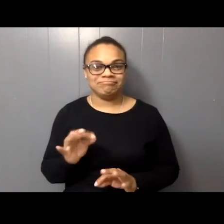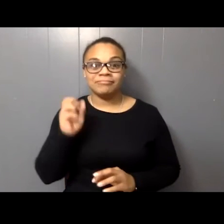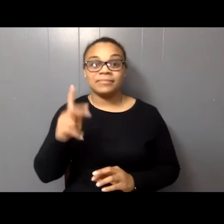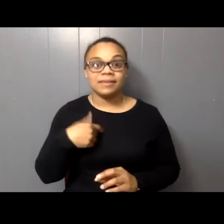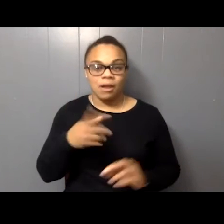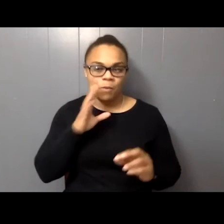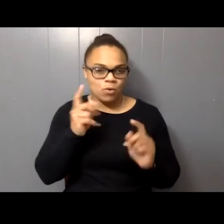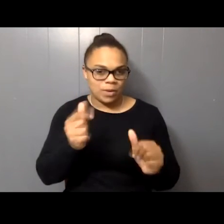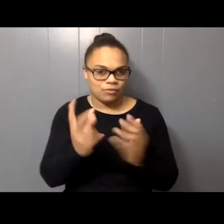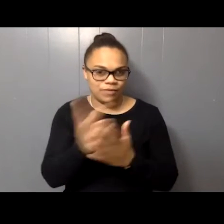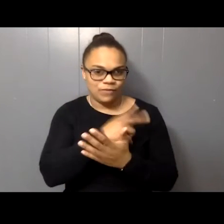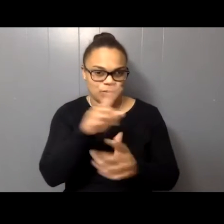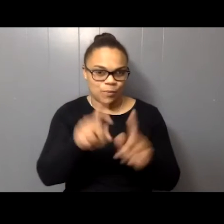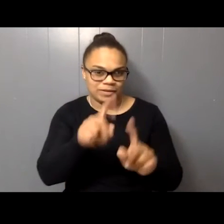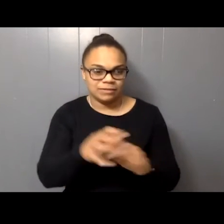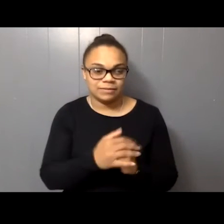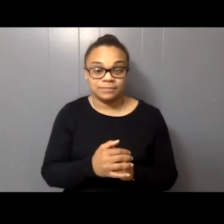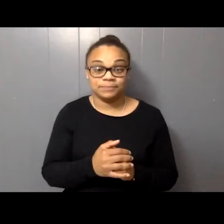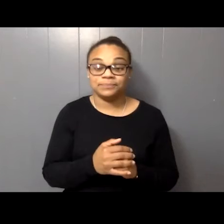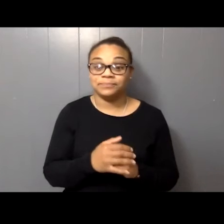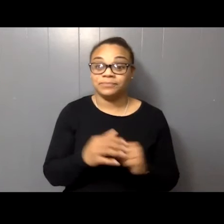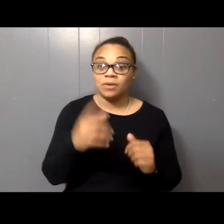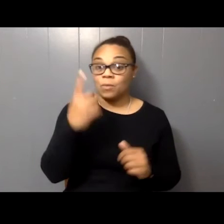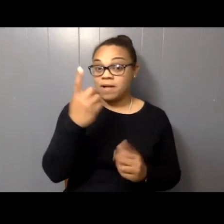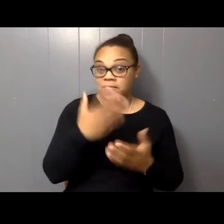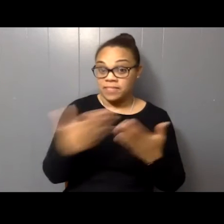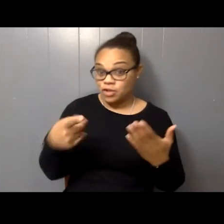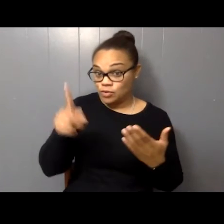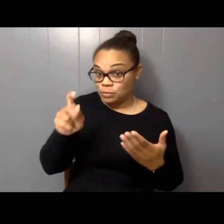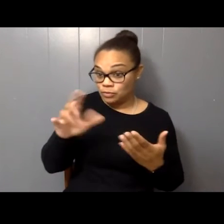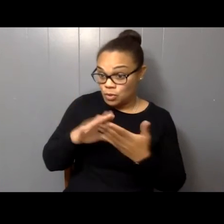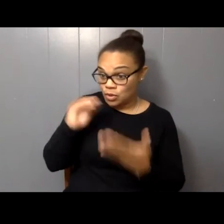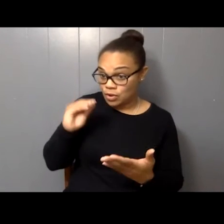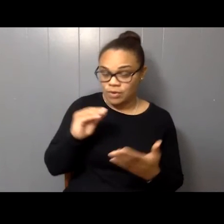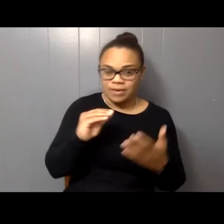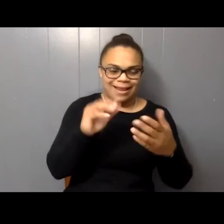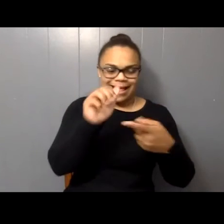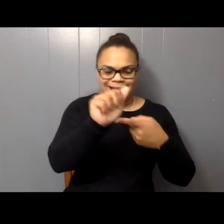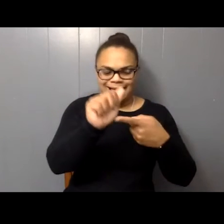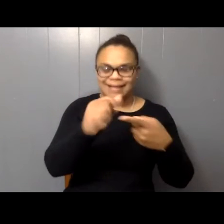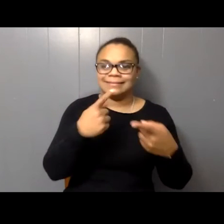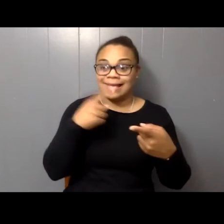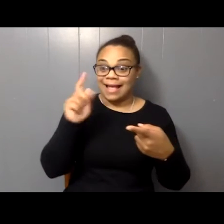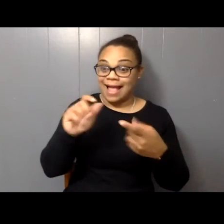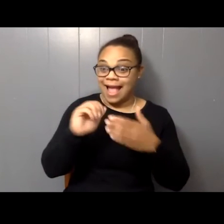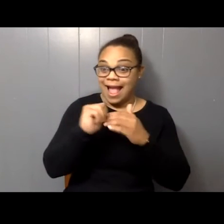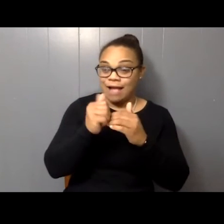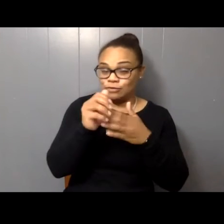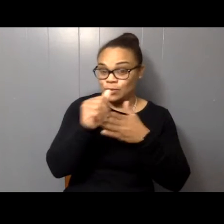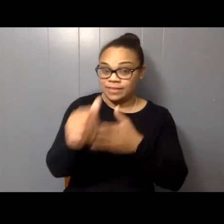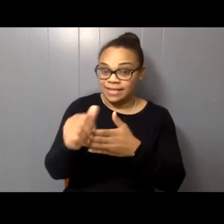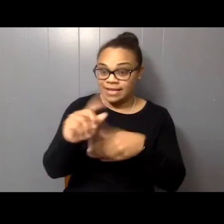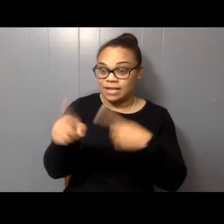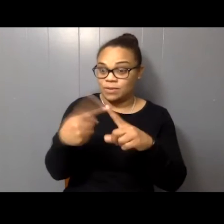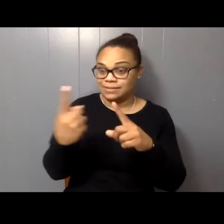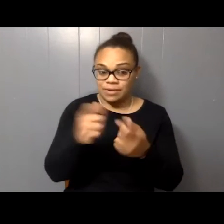So what is one of the things you're supposed to learn? Option A was how to leave when someone comes out to you, how to help when someone comes out to you, how to